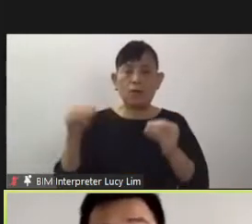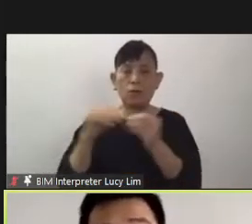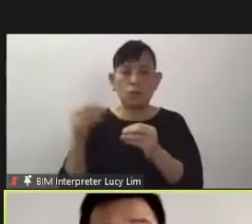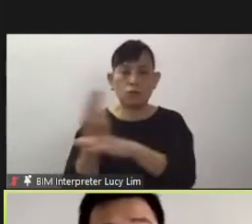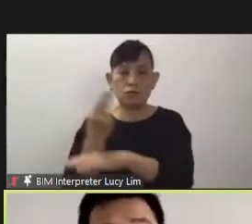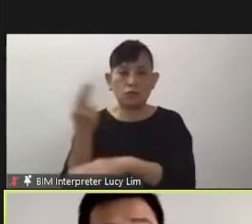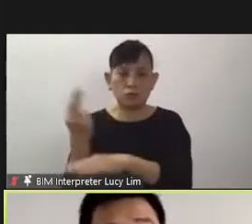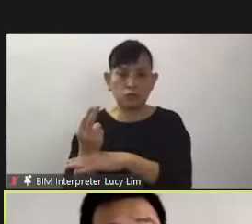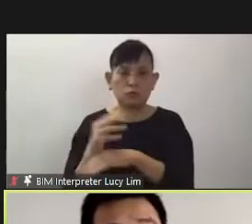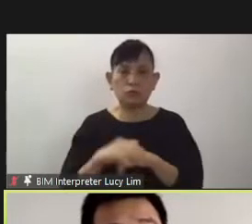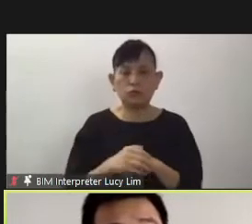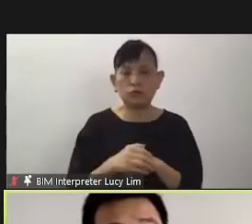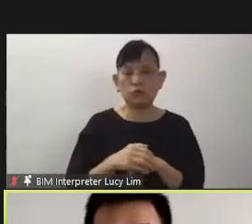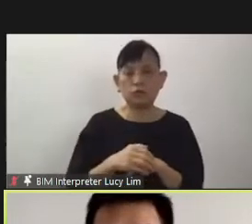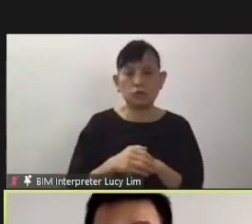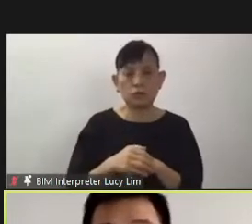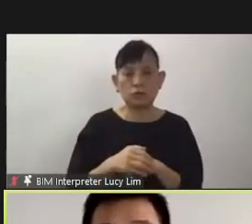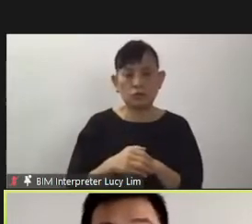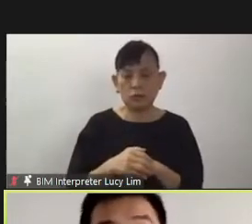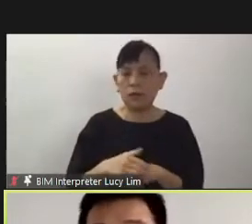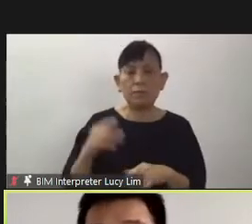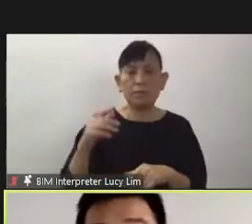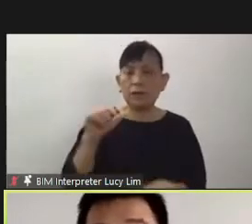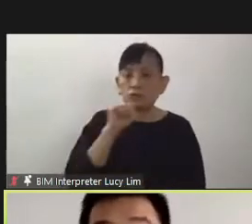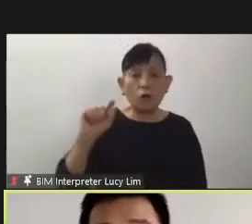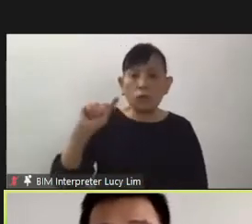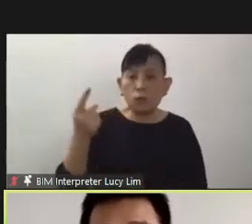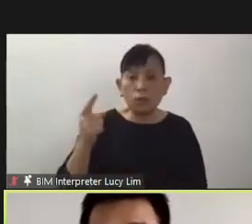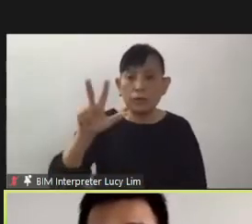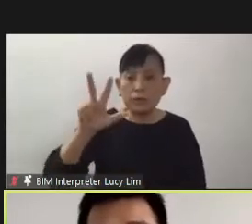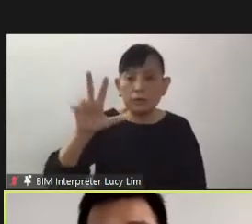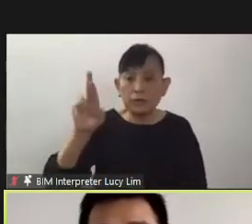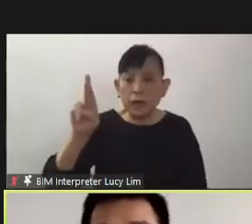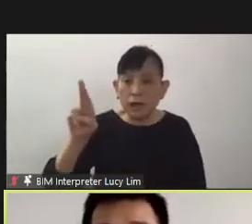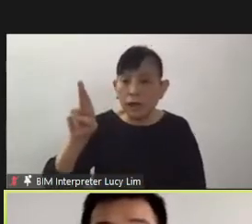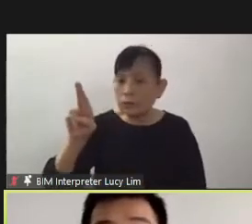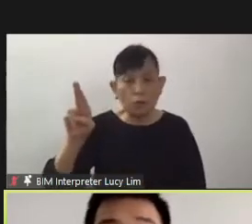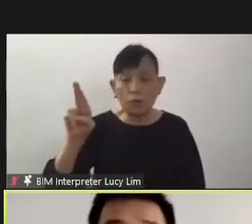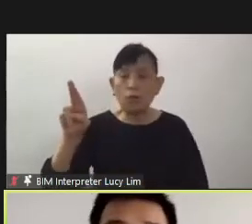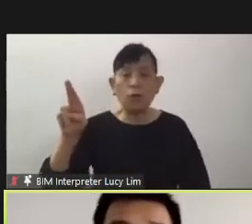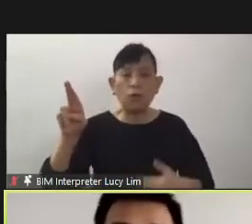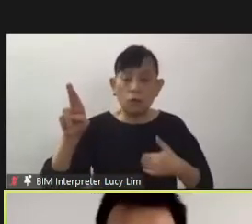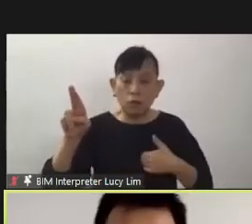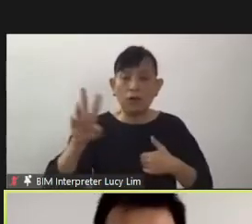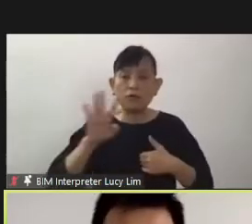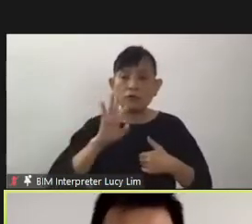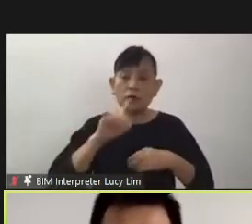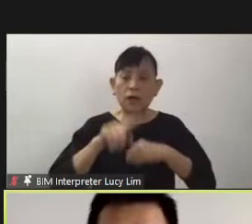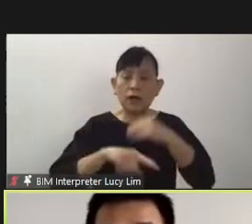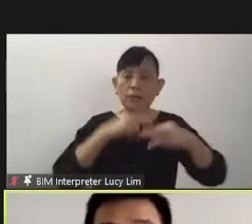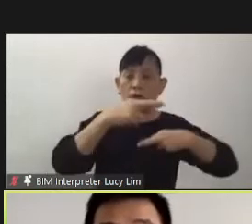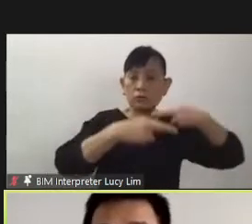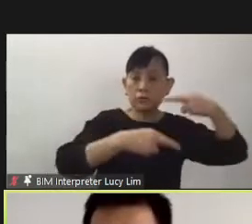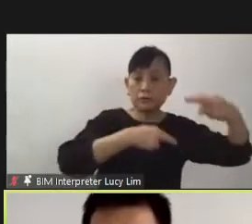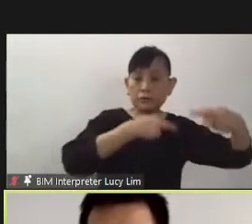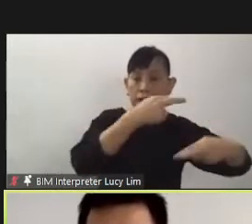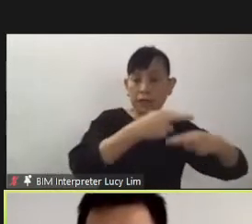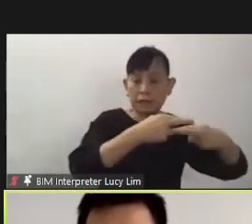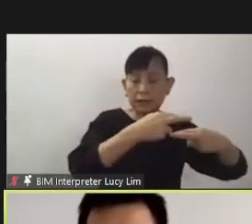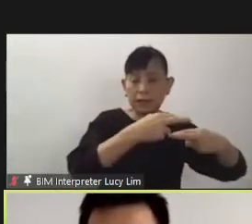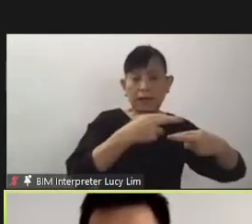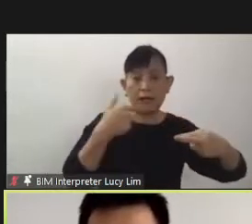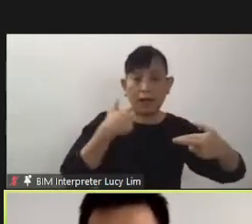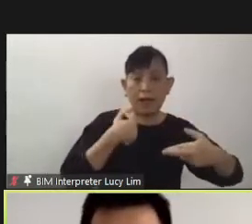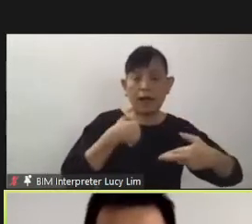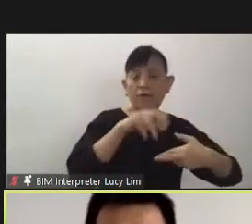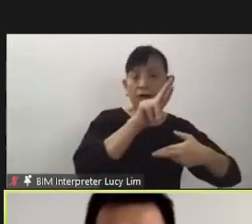so beside 3R, there are actually more than just 3R. Before we talk about recycling, there are a lot of